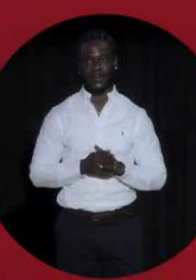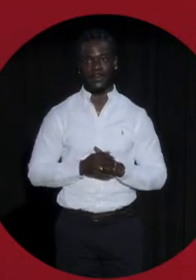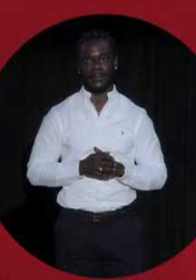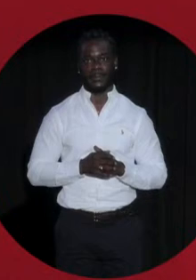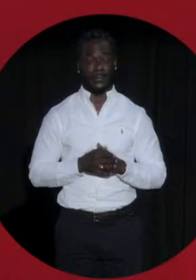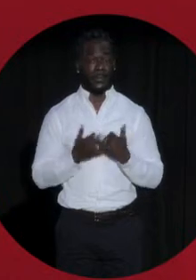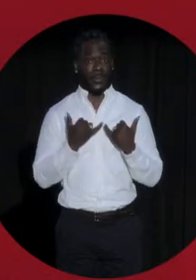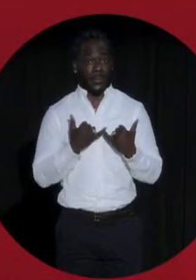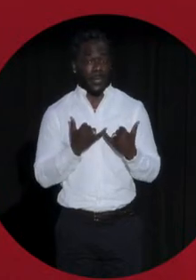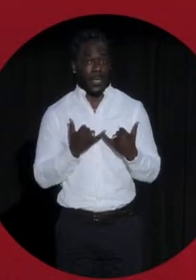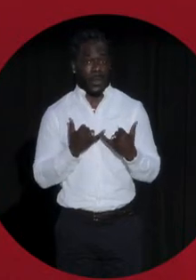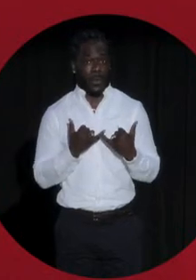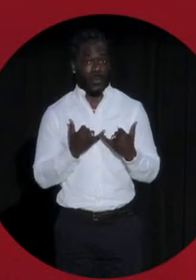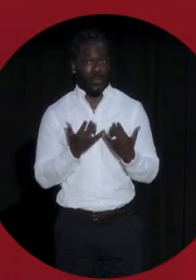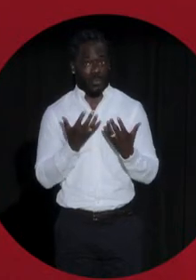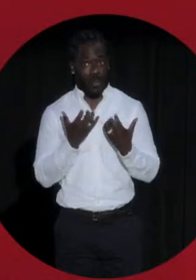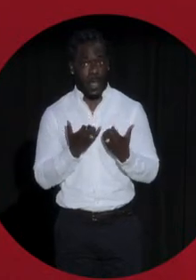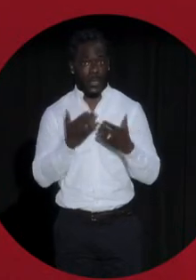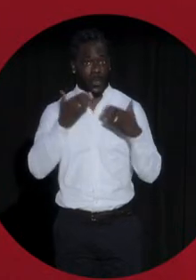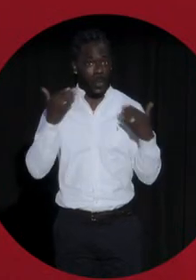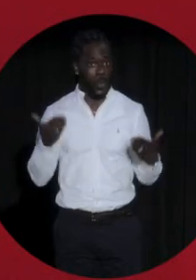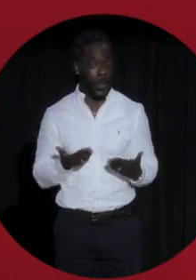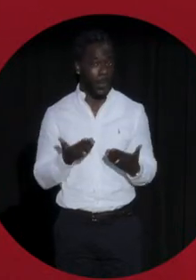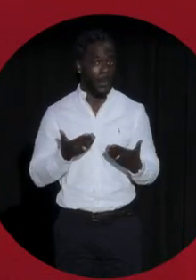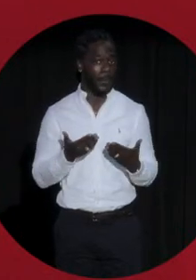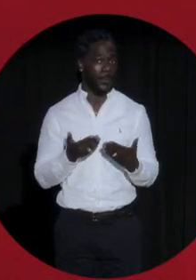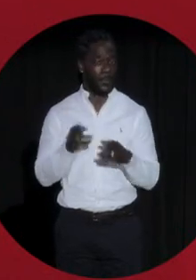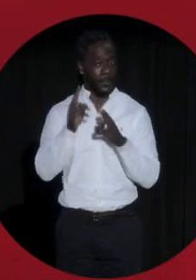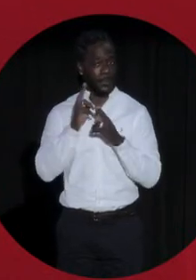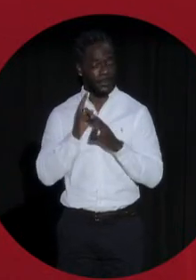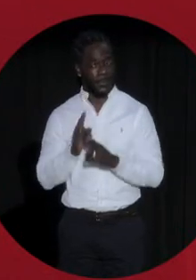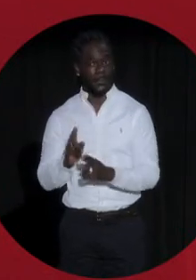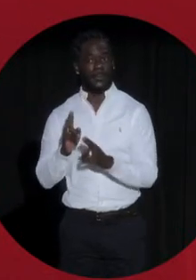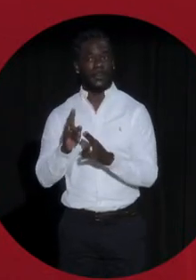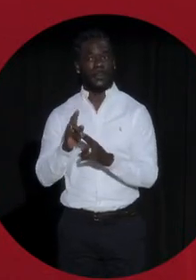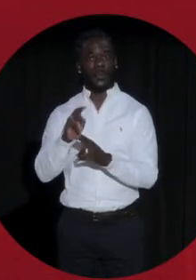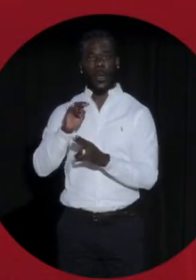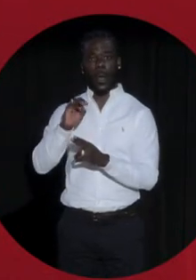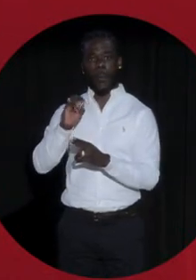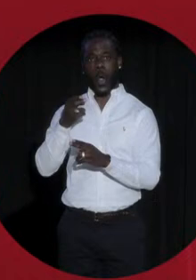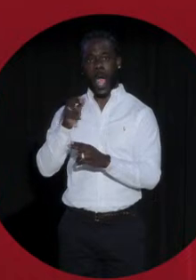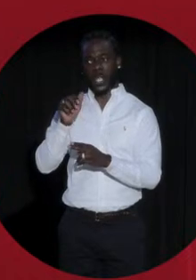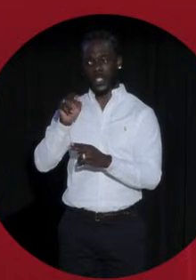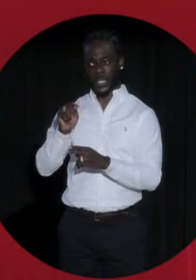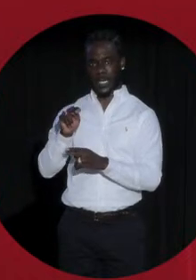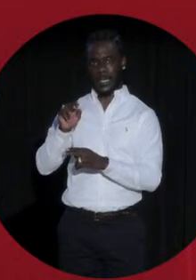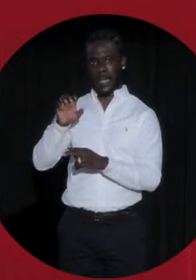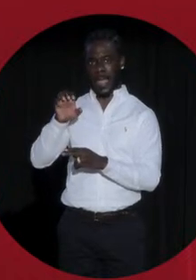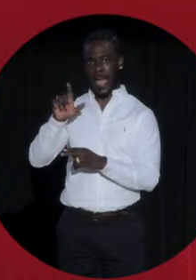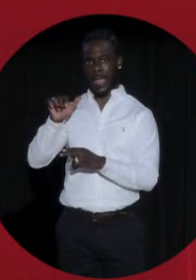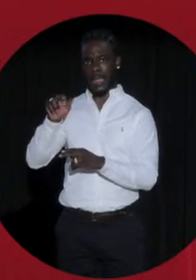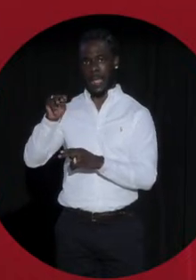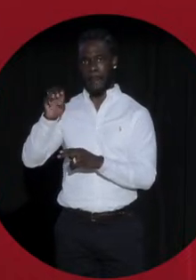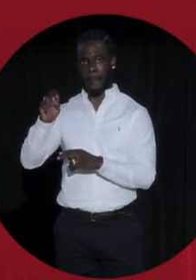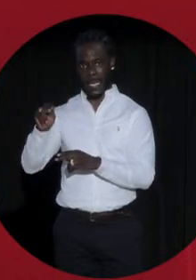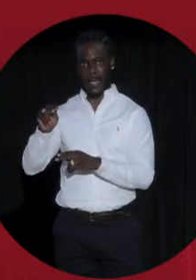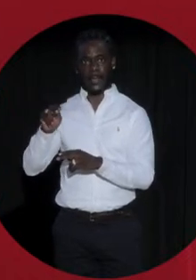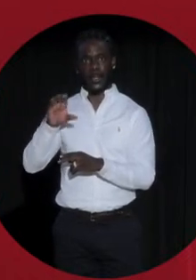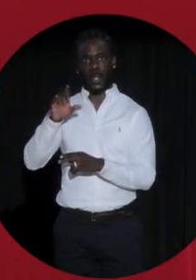At this time, I would like to welcome the Honorable Mahasan El Amin, Clerk